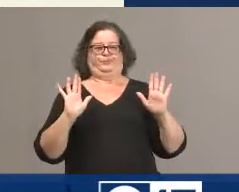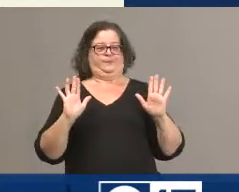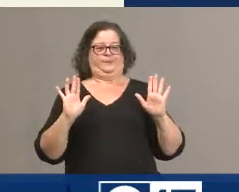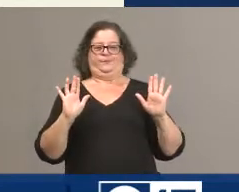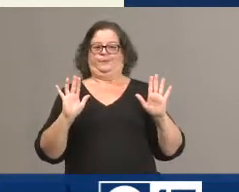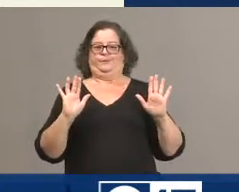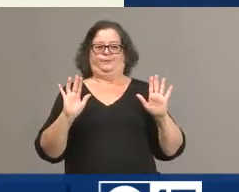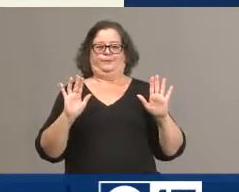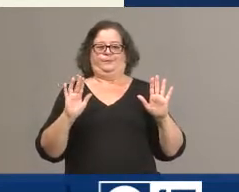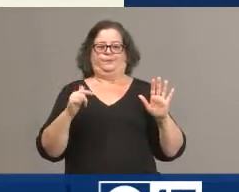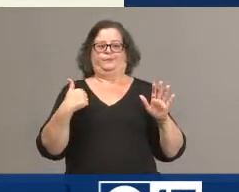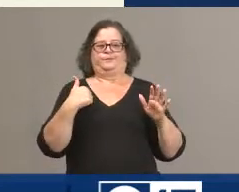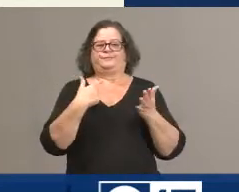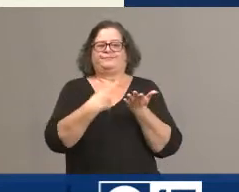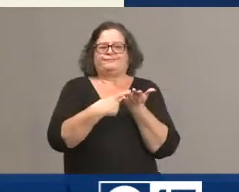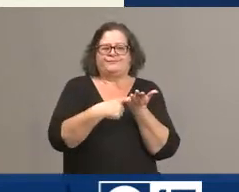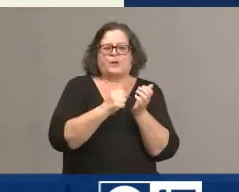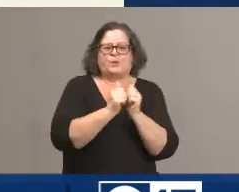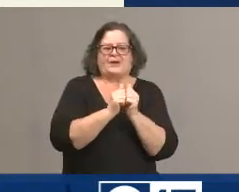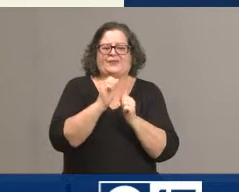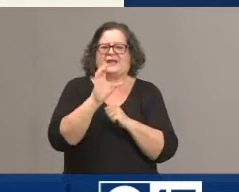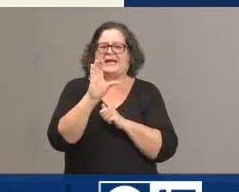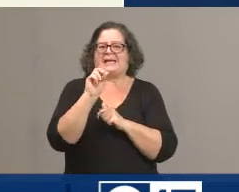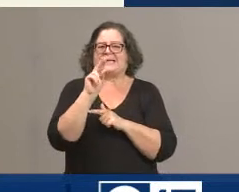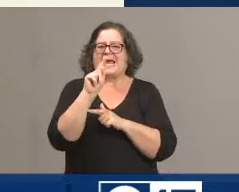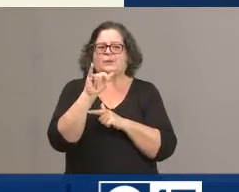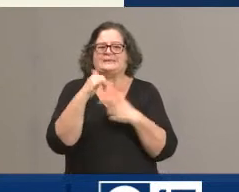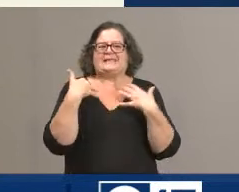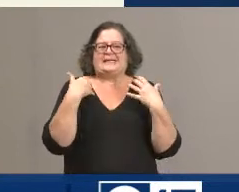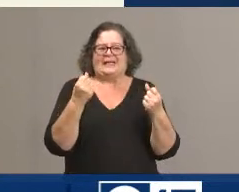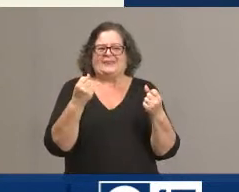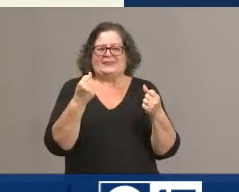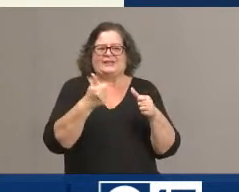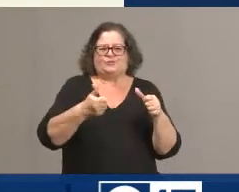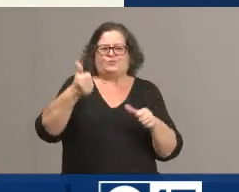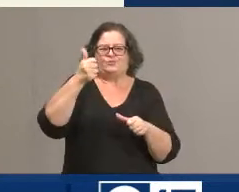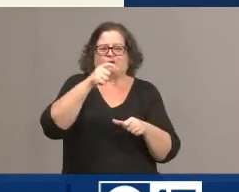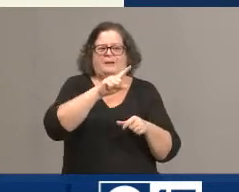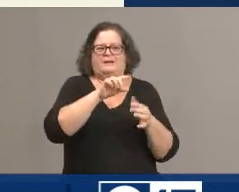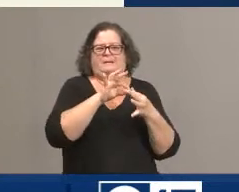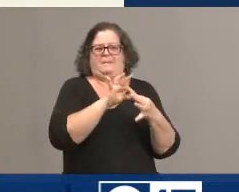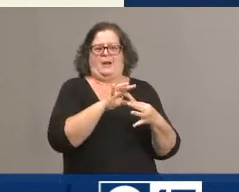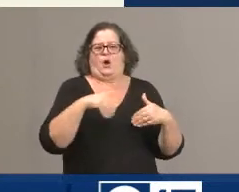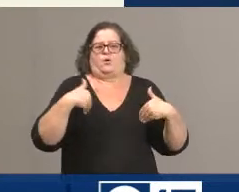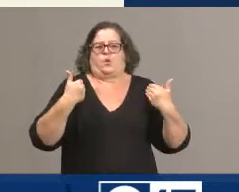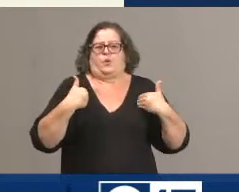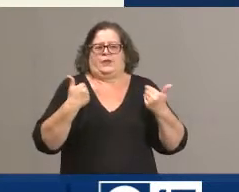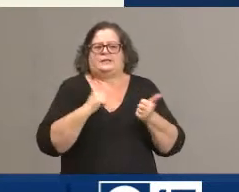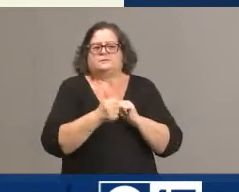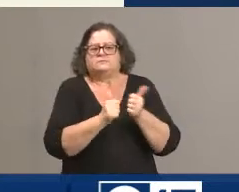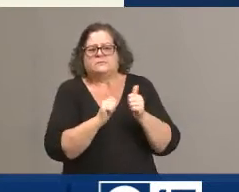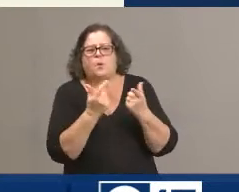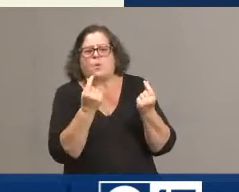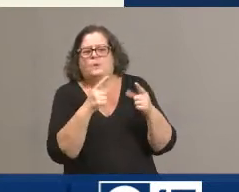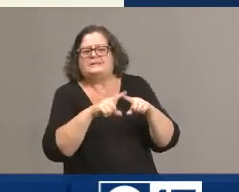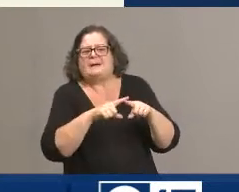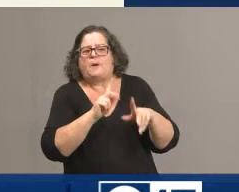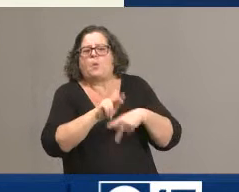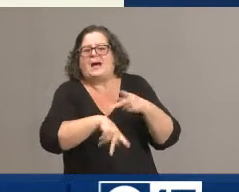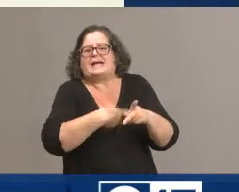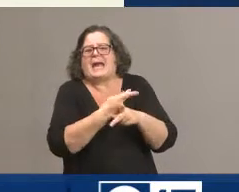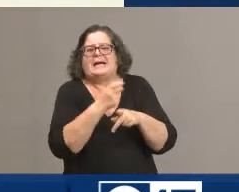sports depending on the sport. But none of those they're all still, the council, go ahead. The idea